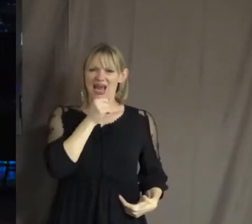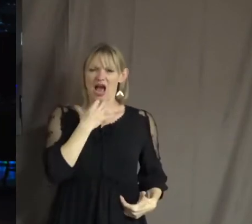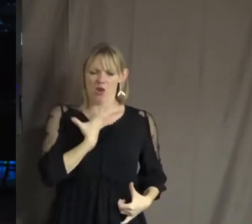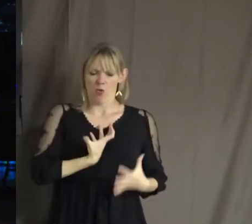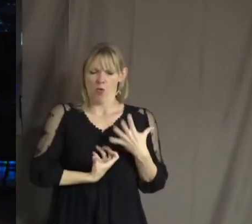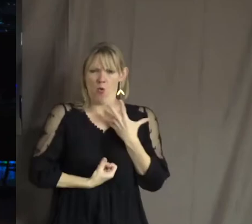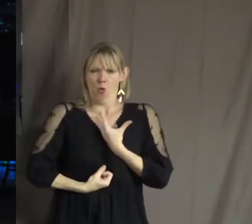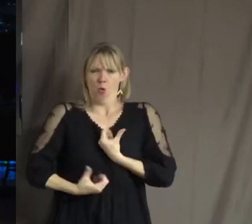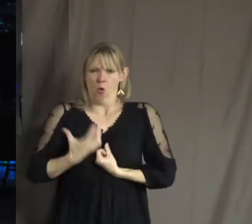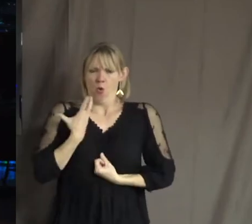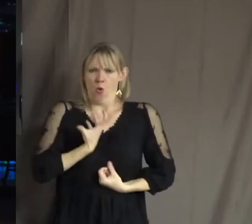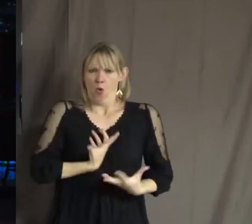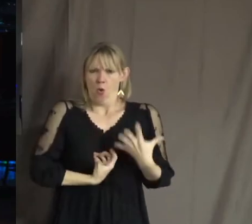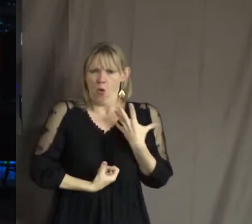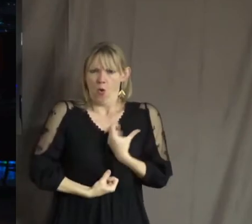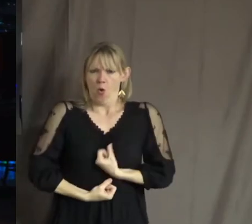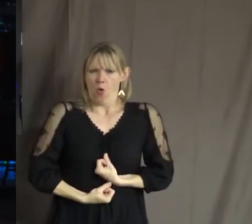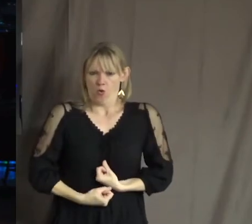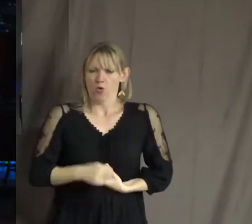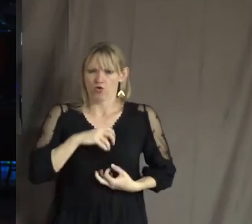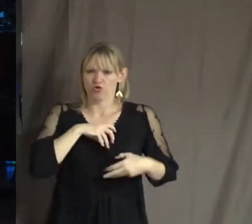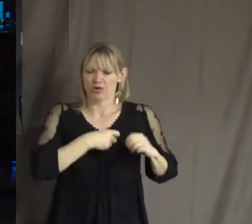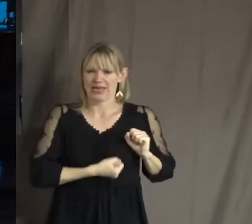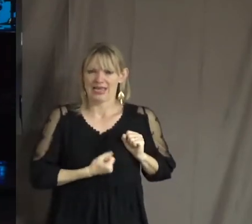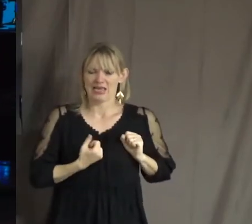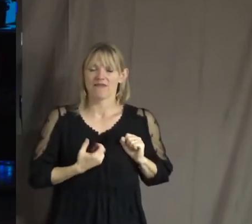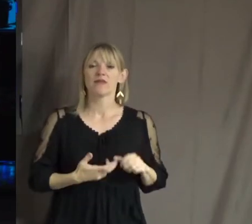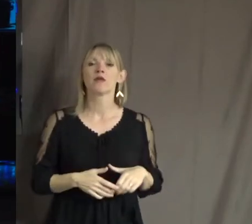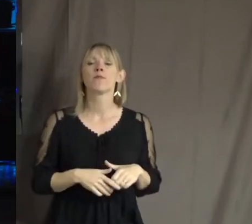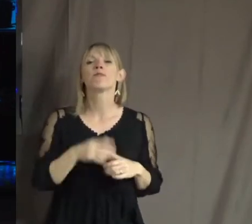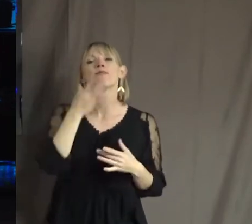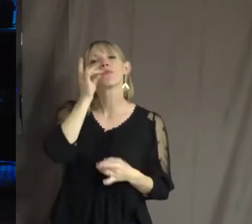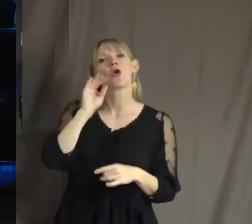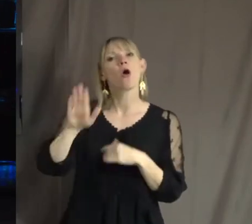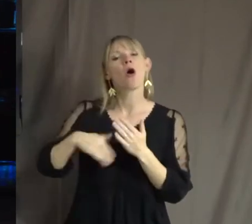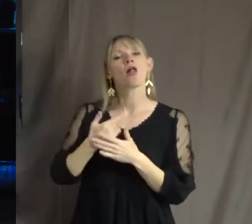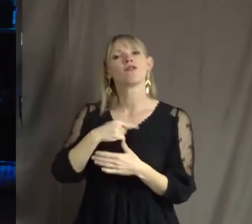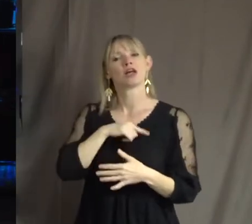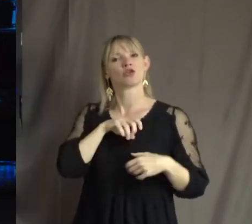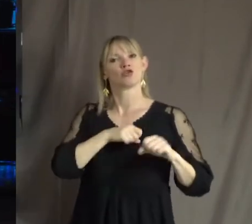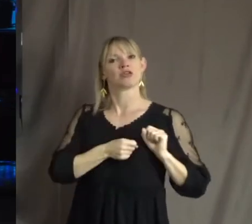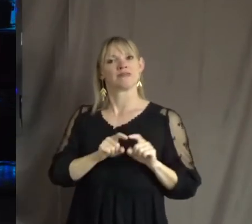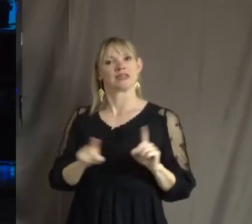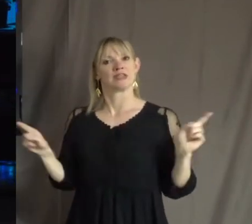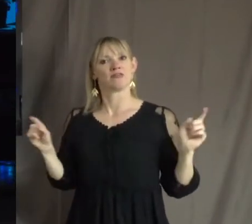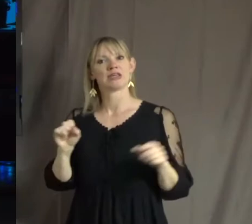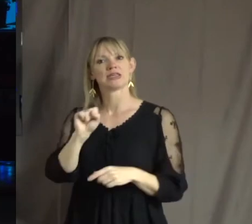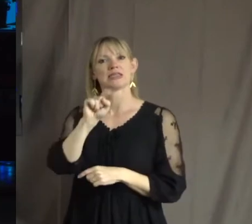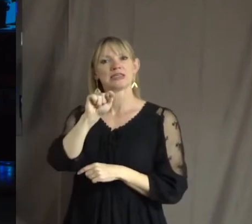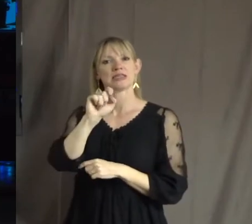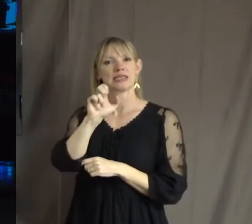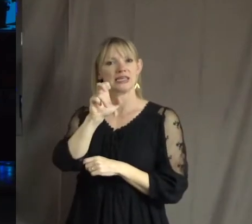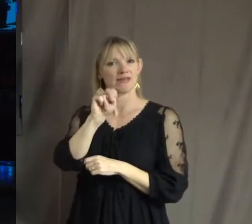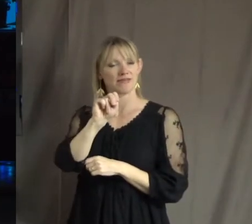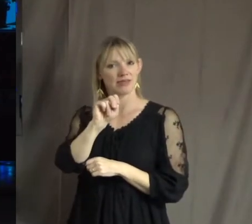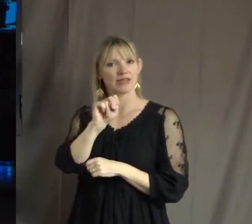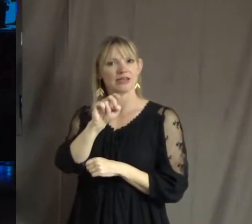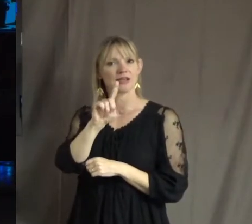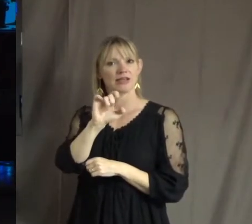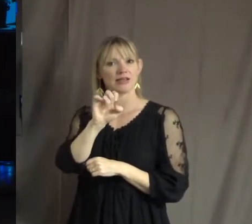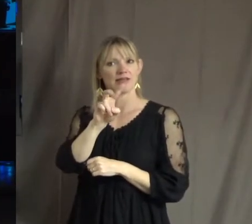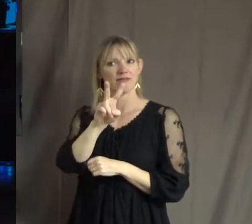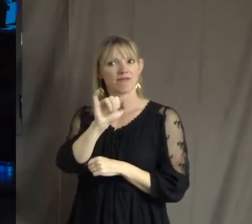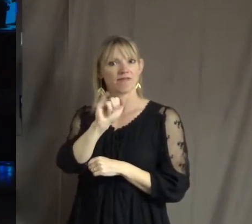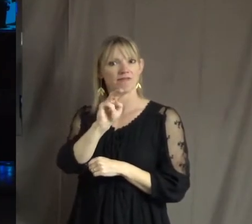grief." So it's interesting that we all grieve differently, and it was Stephen Levine, the late Stephen Levine,